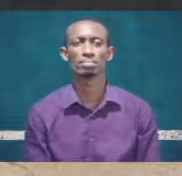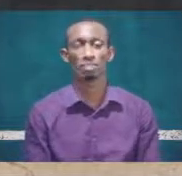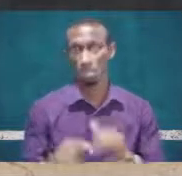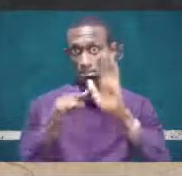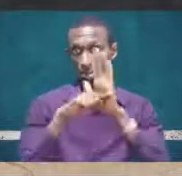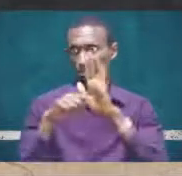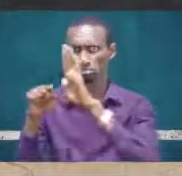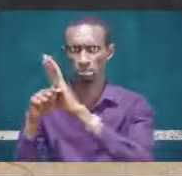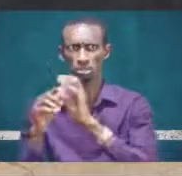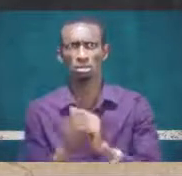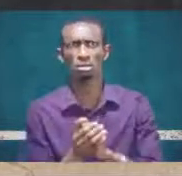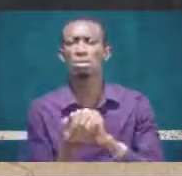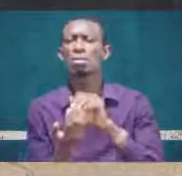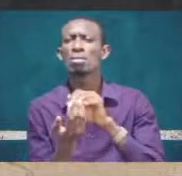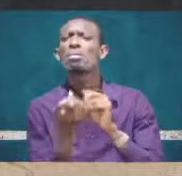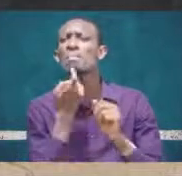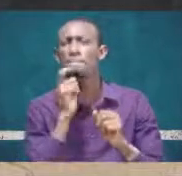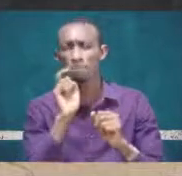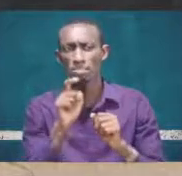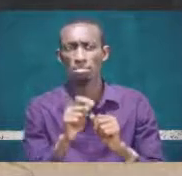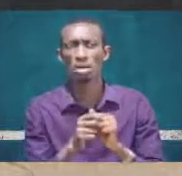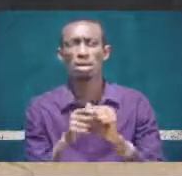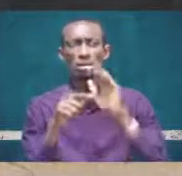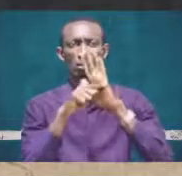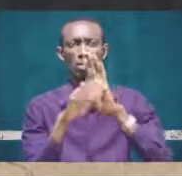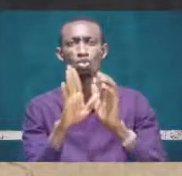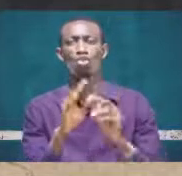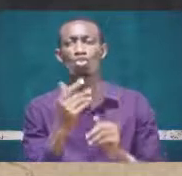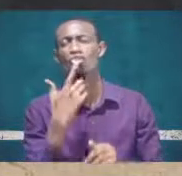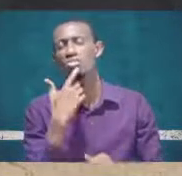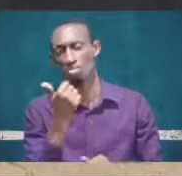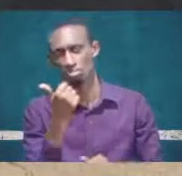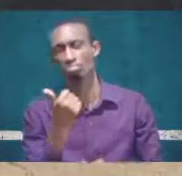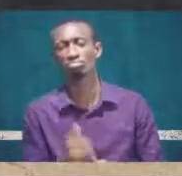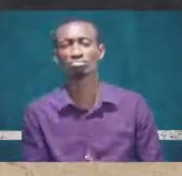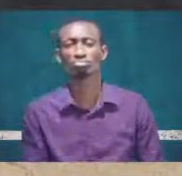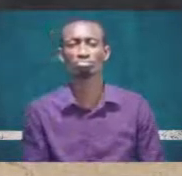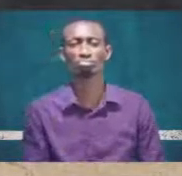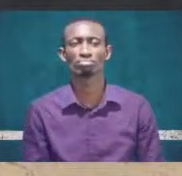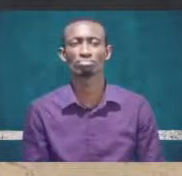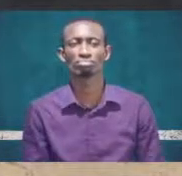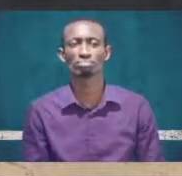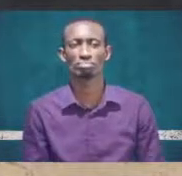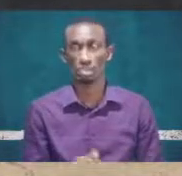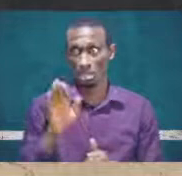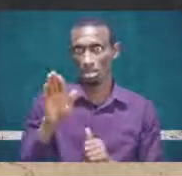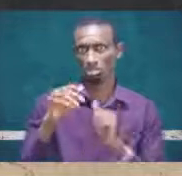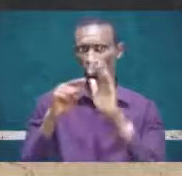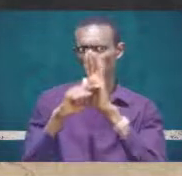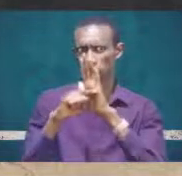minus, this should be minus. All right. Negative. And here also